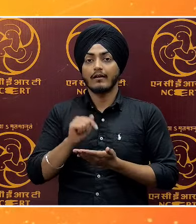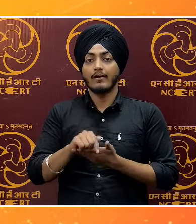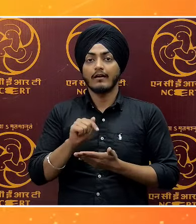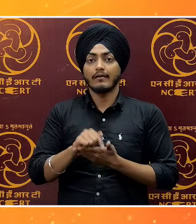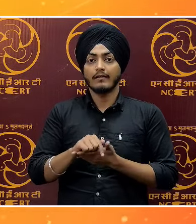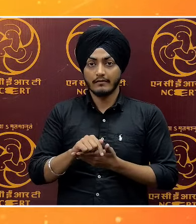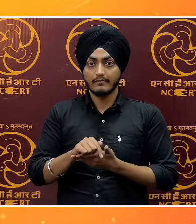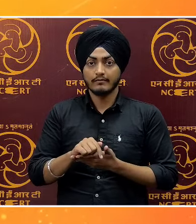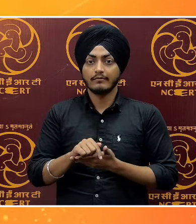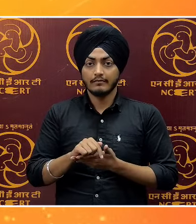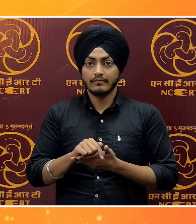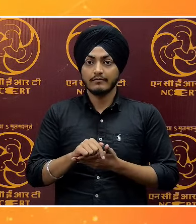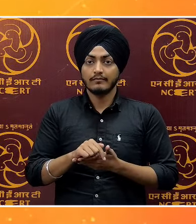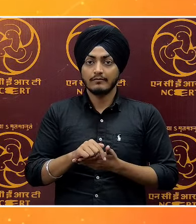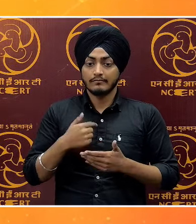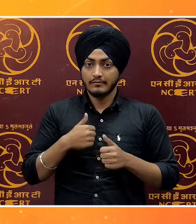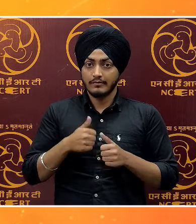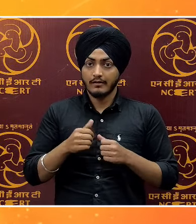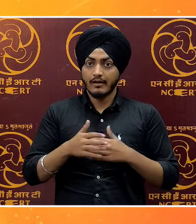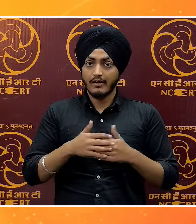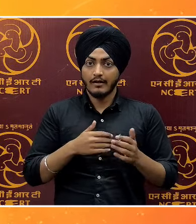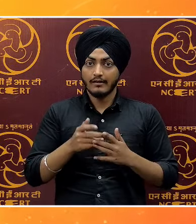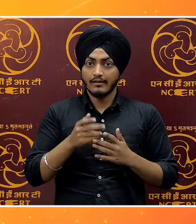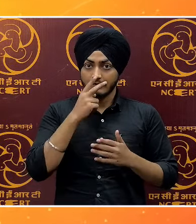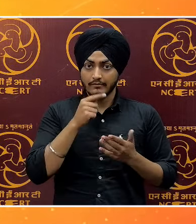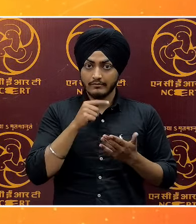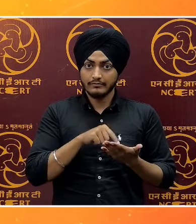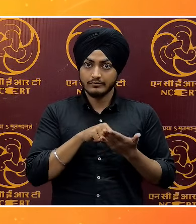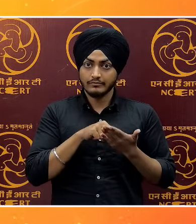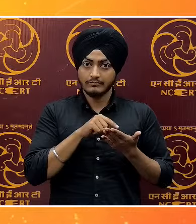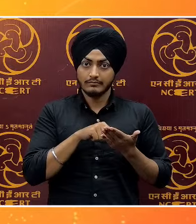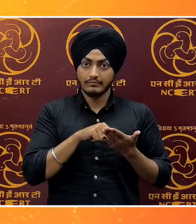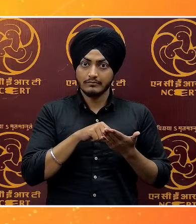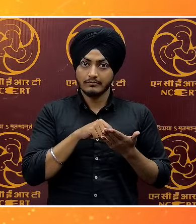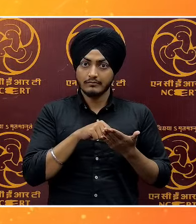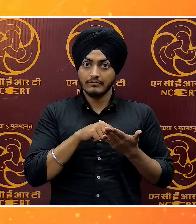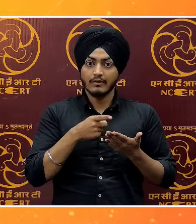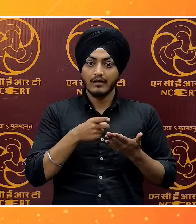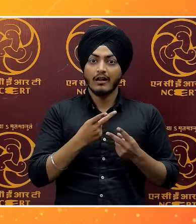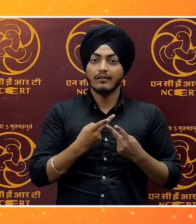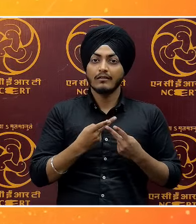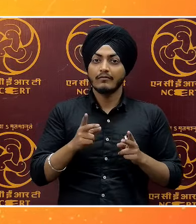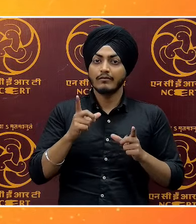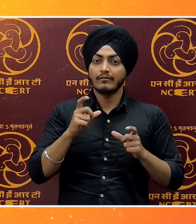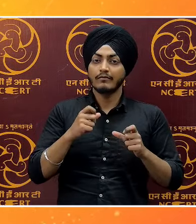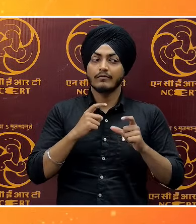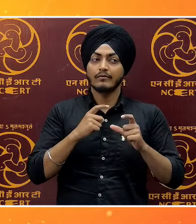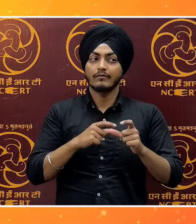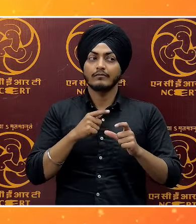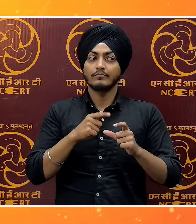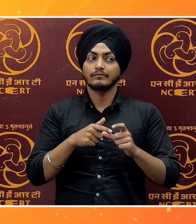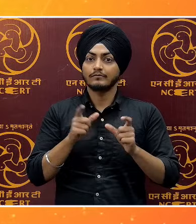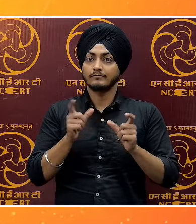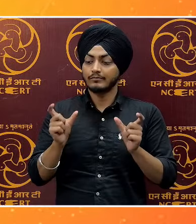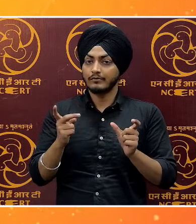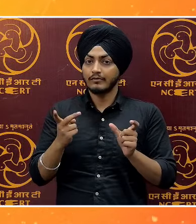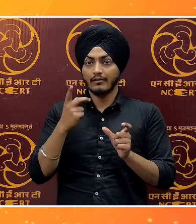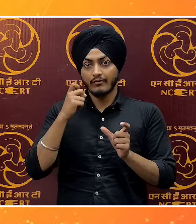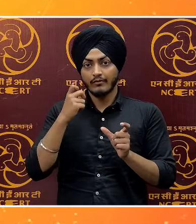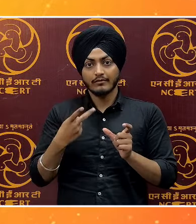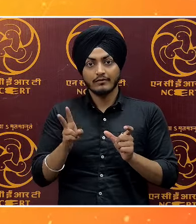So this activity is spot the difference. So this activity has been taken from the book itself. So again,